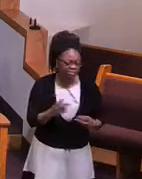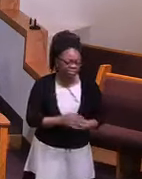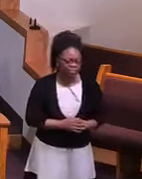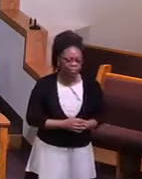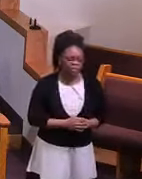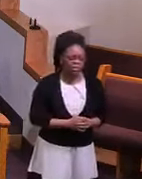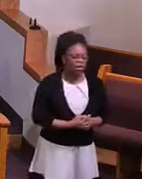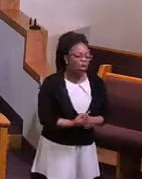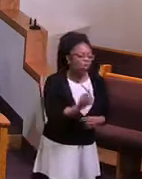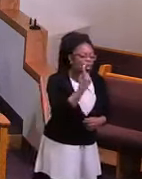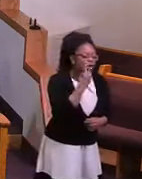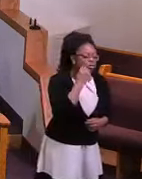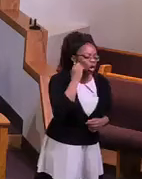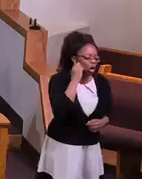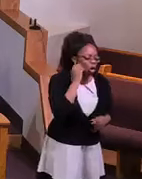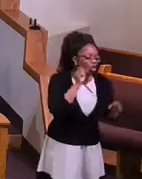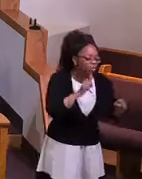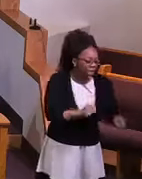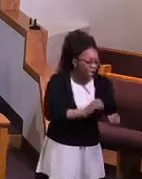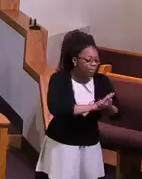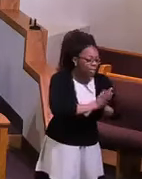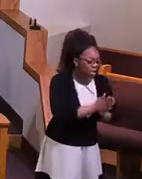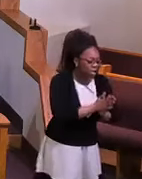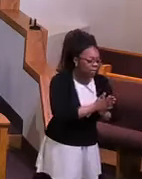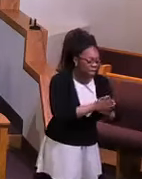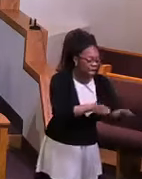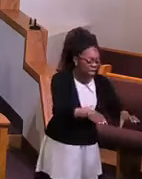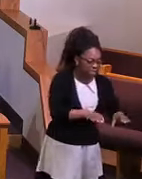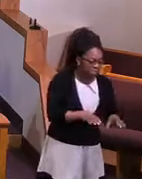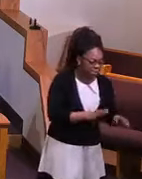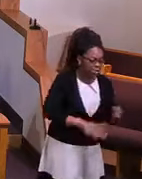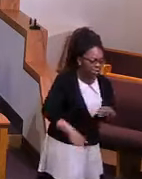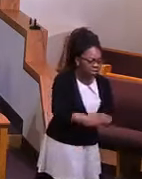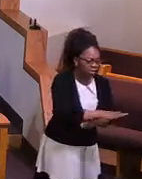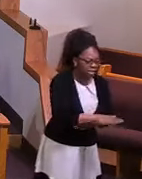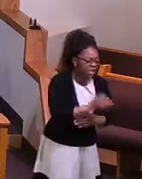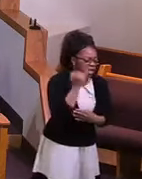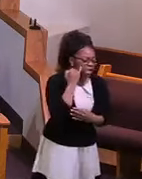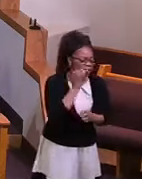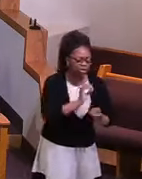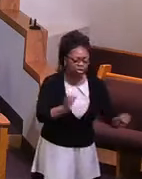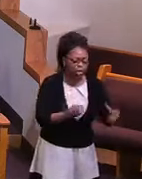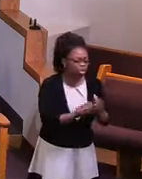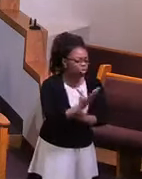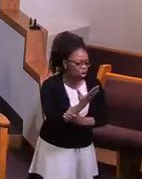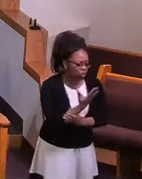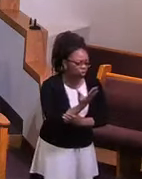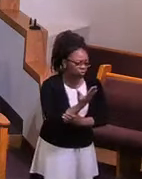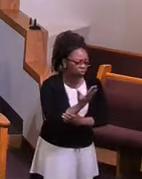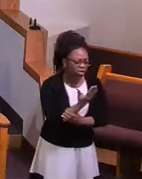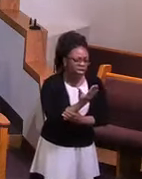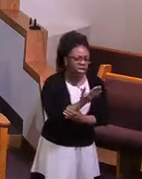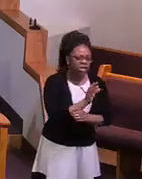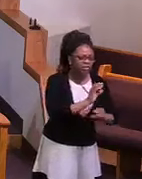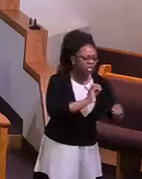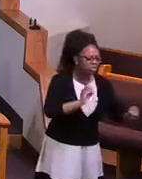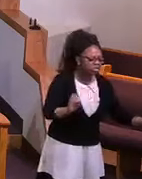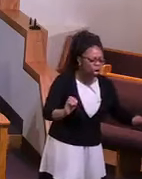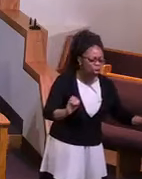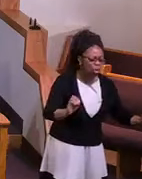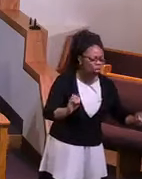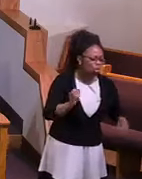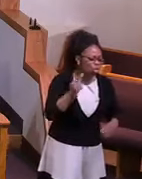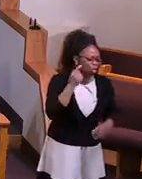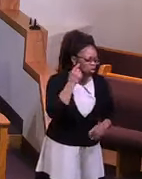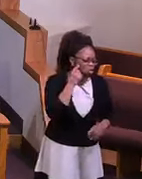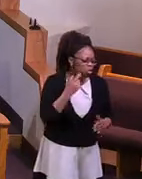One's home could be a cemetery. If there is no growth occurring, it's a cemetery. If there are no new thoughts being thought,